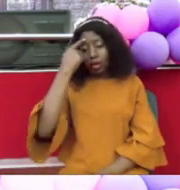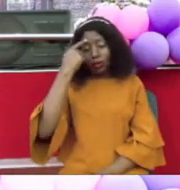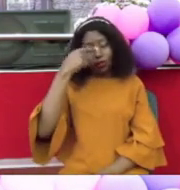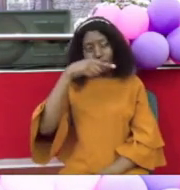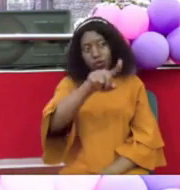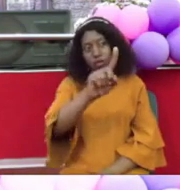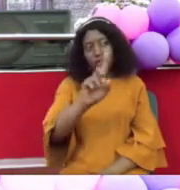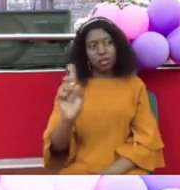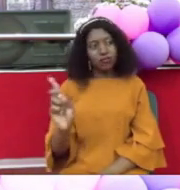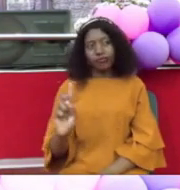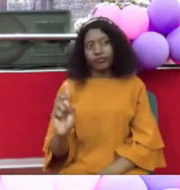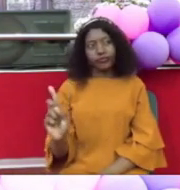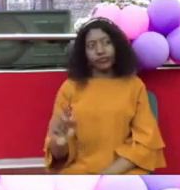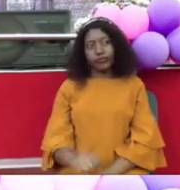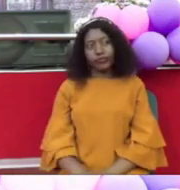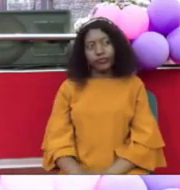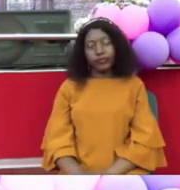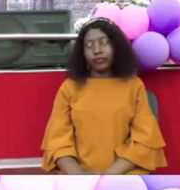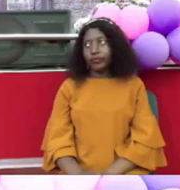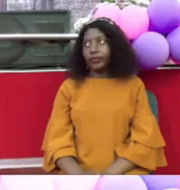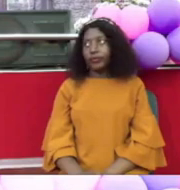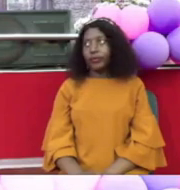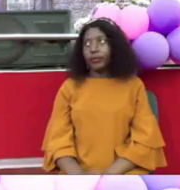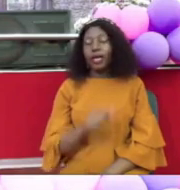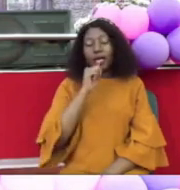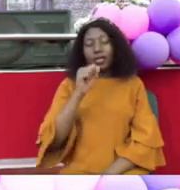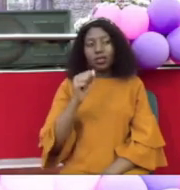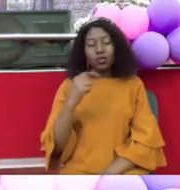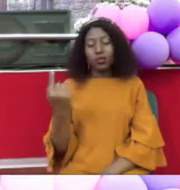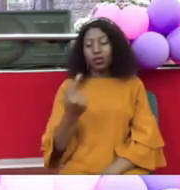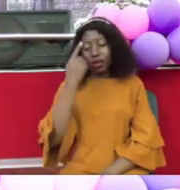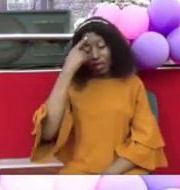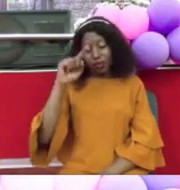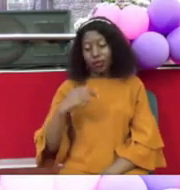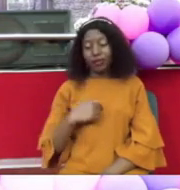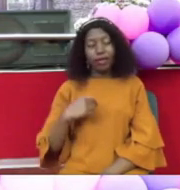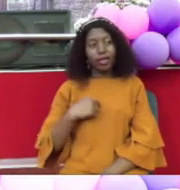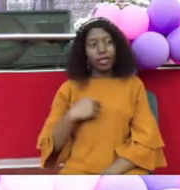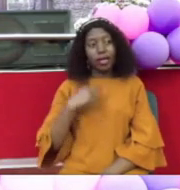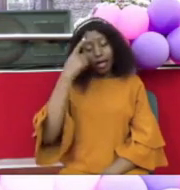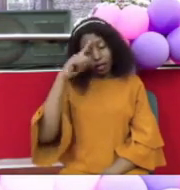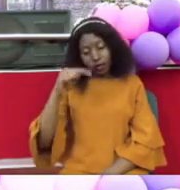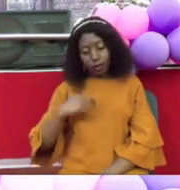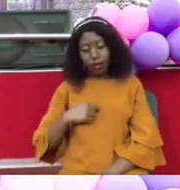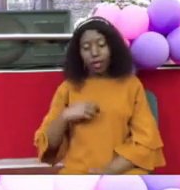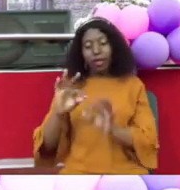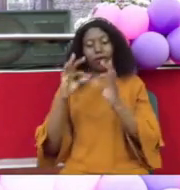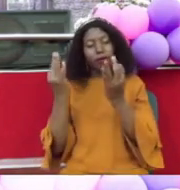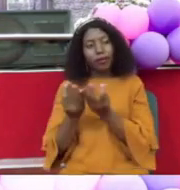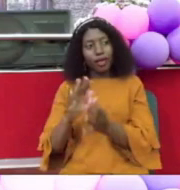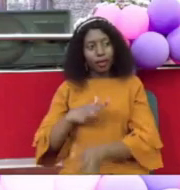sio tu kwa wewe mwenyewe bali inaunganishwa na watu wengine. It is not just for me. Sio tu kwangu. It is for me, for my family.